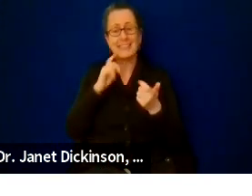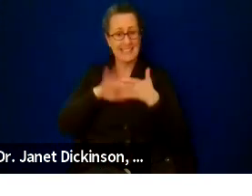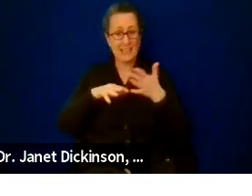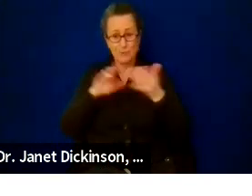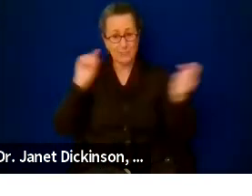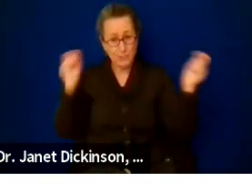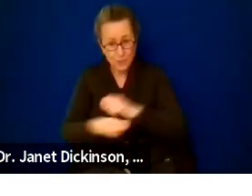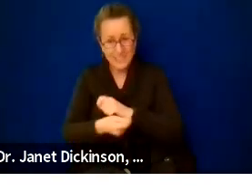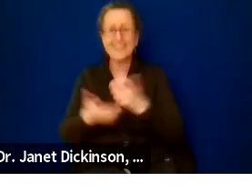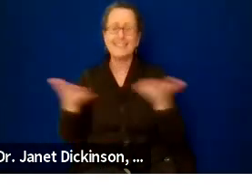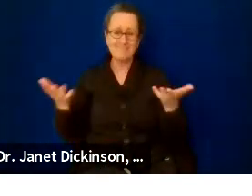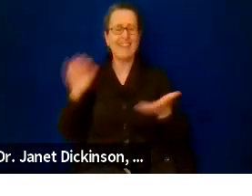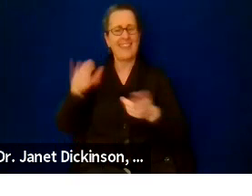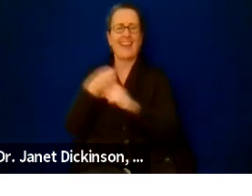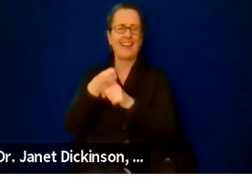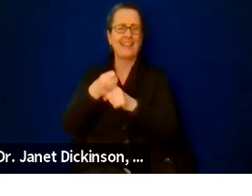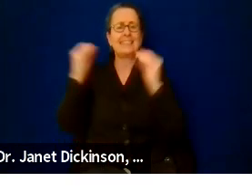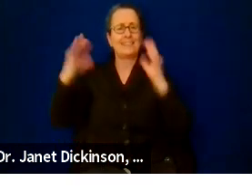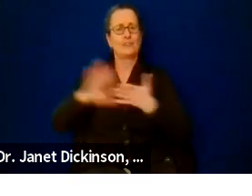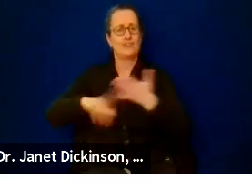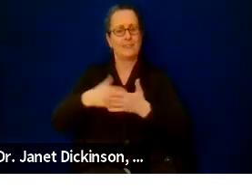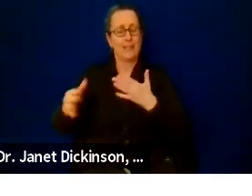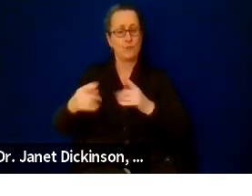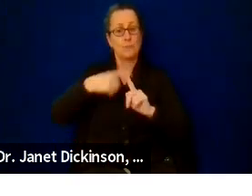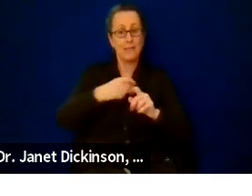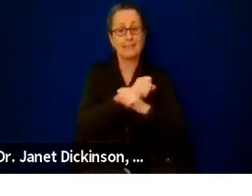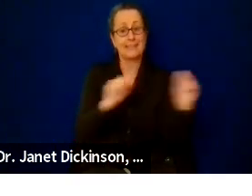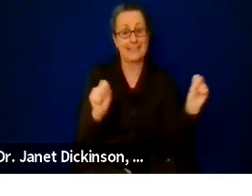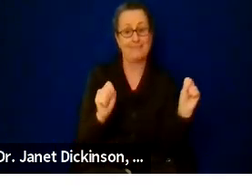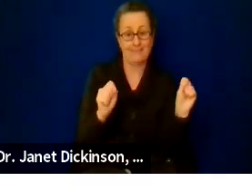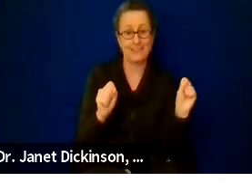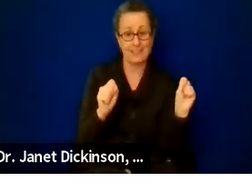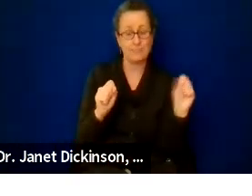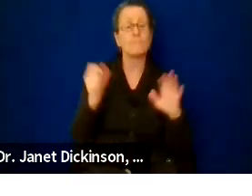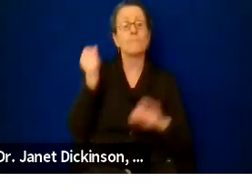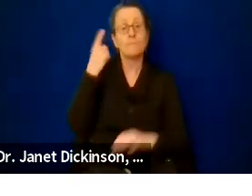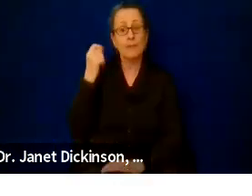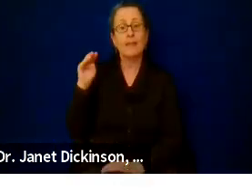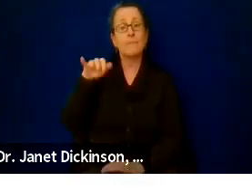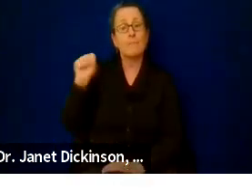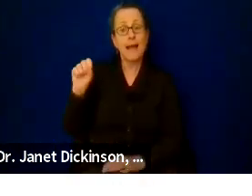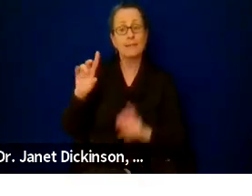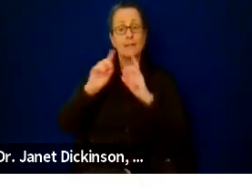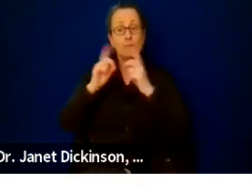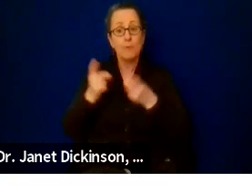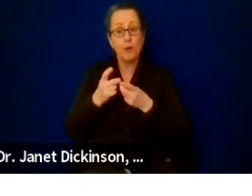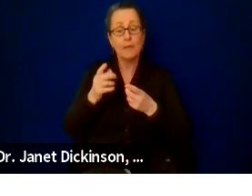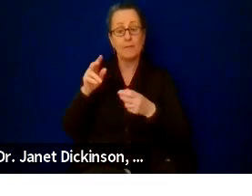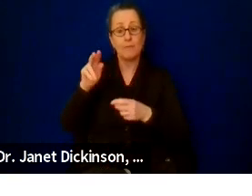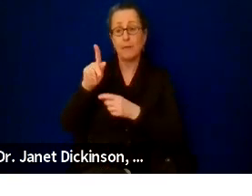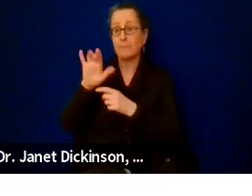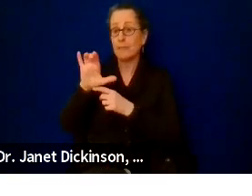the protocols that we need to follow that have been set for us by the Massachusetts Department of Public Health, as well